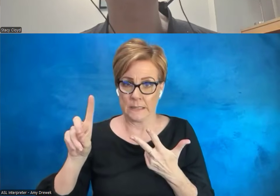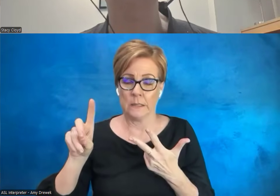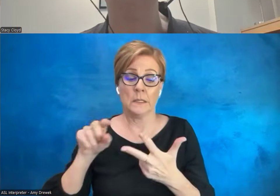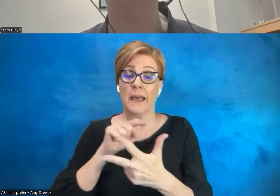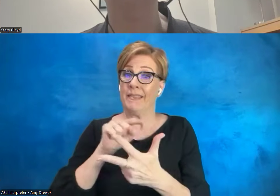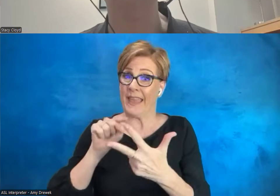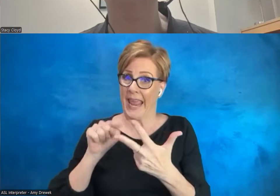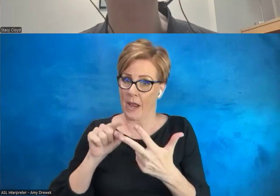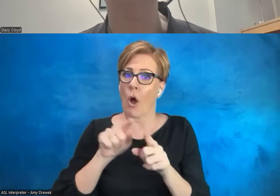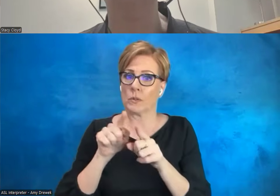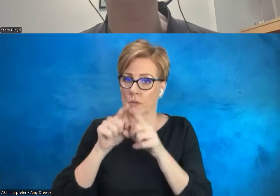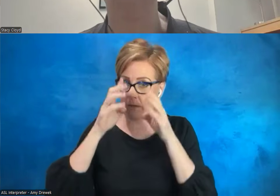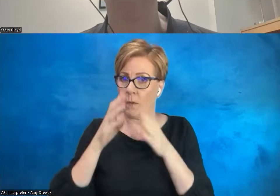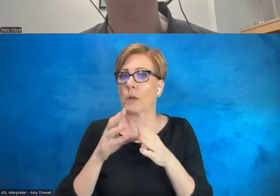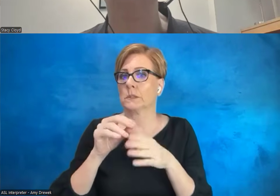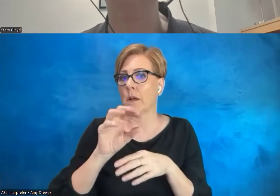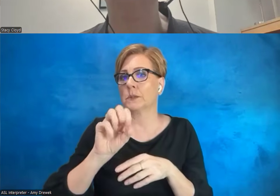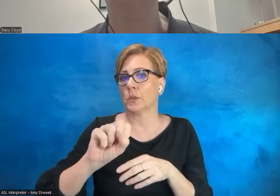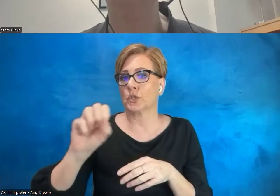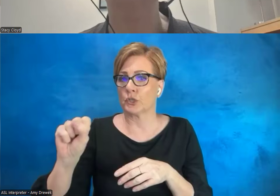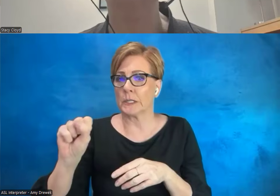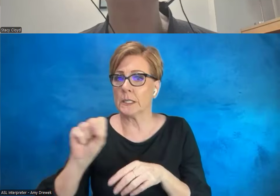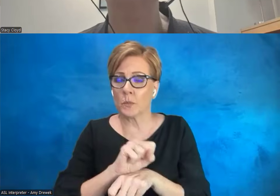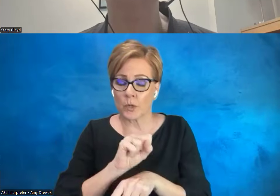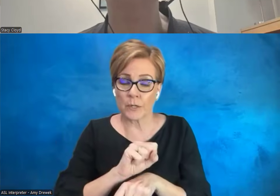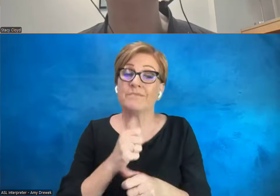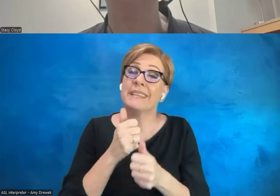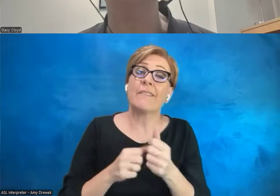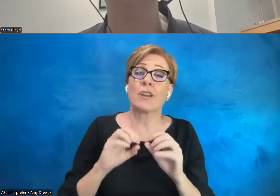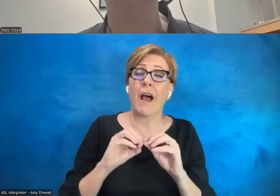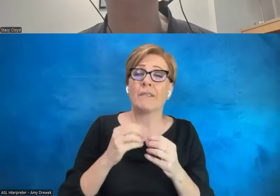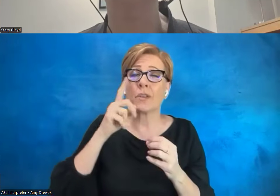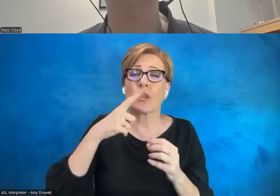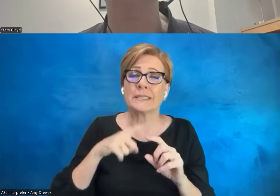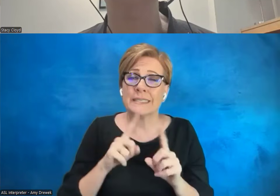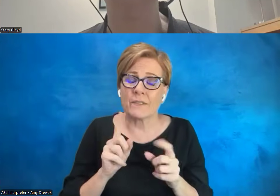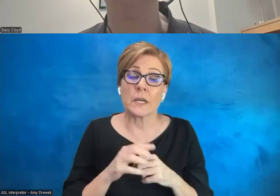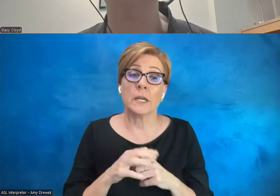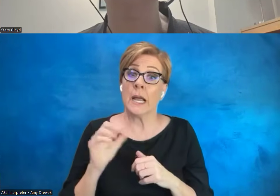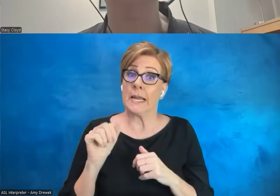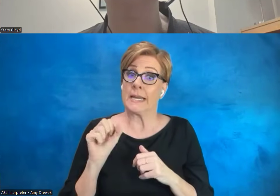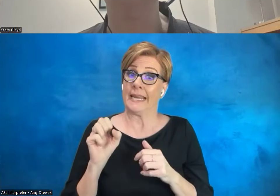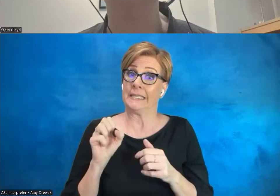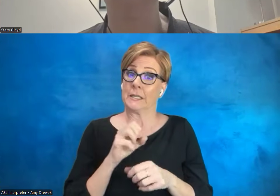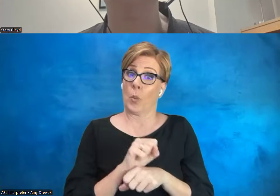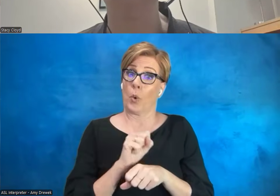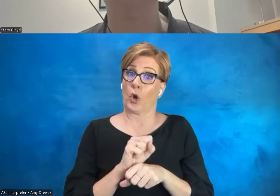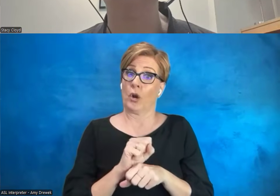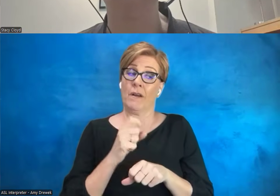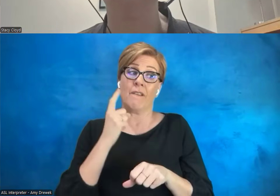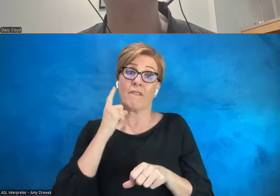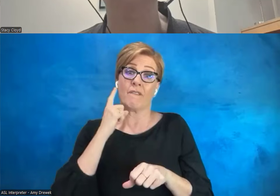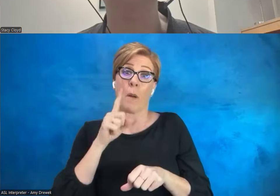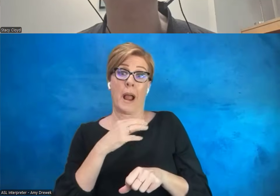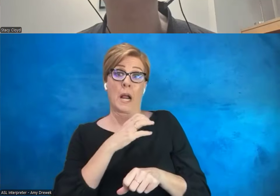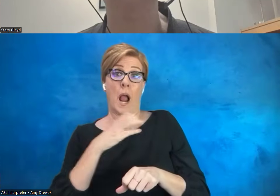for anyone. Of course, every office is different, but casework assistance from a member of Congress office is a really potentially